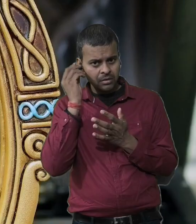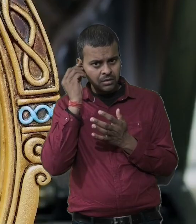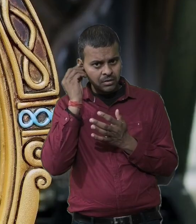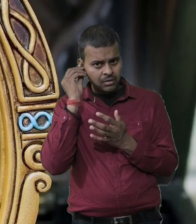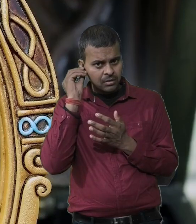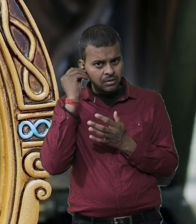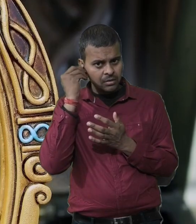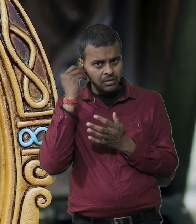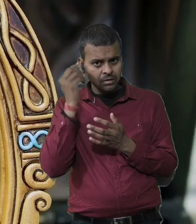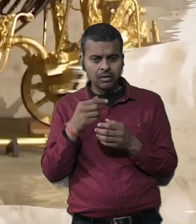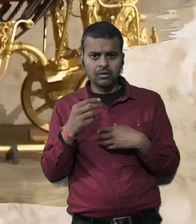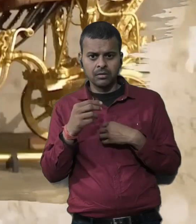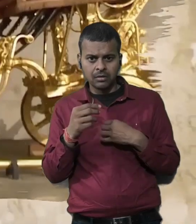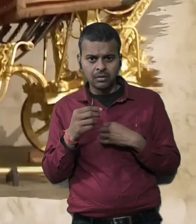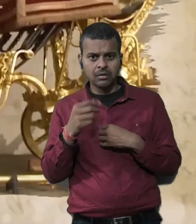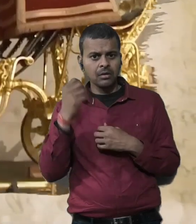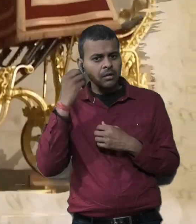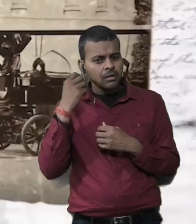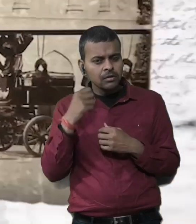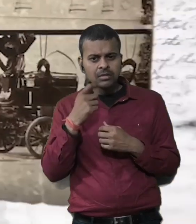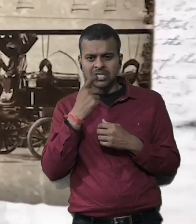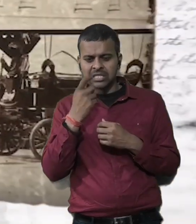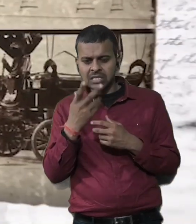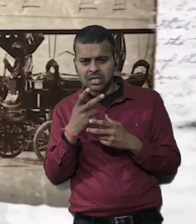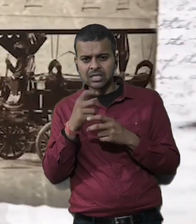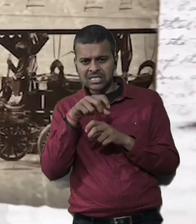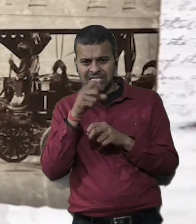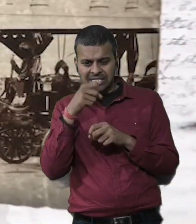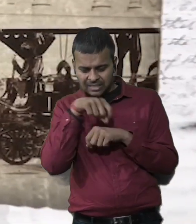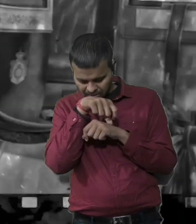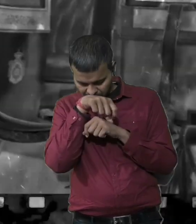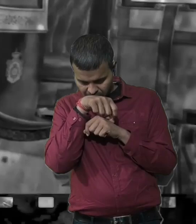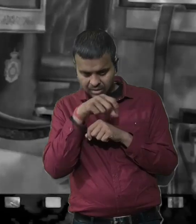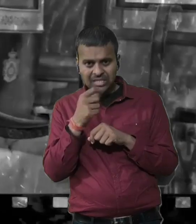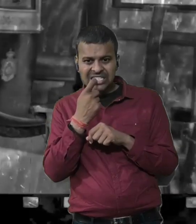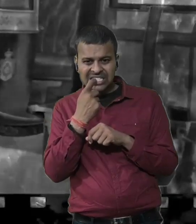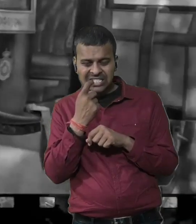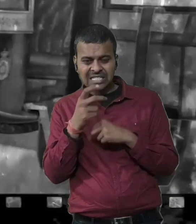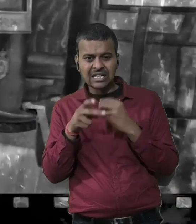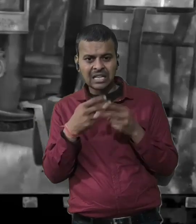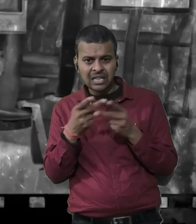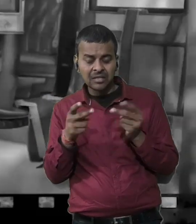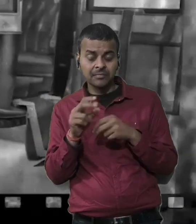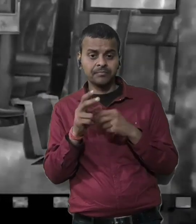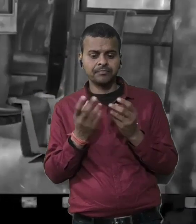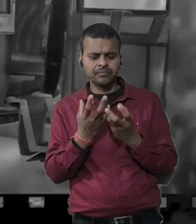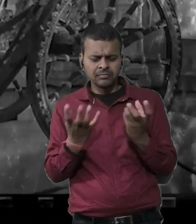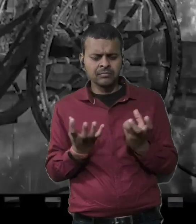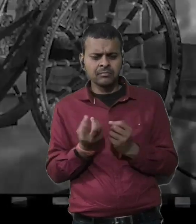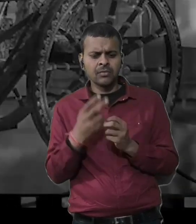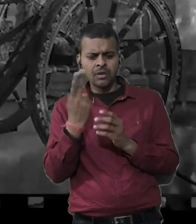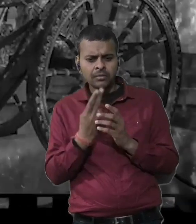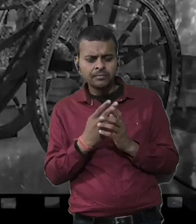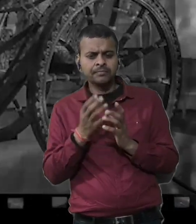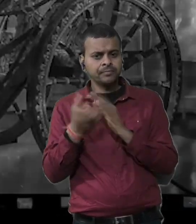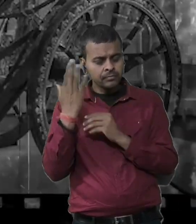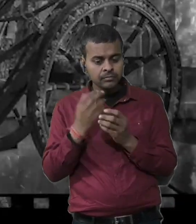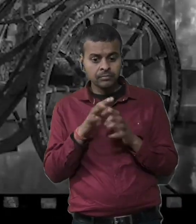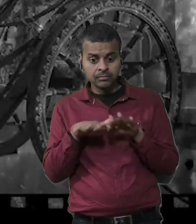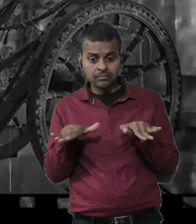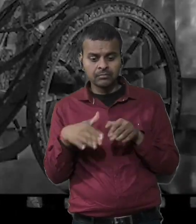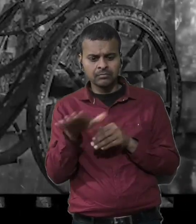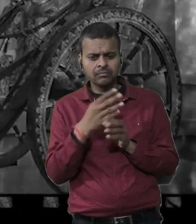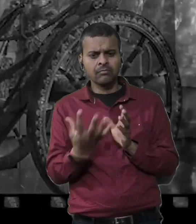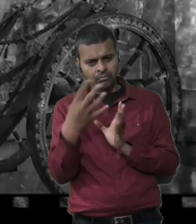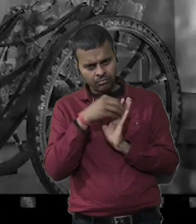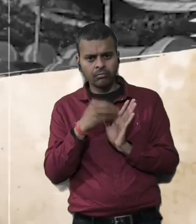and weapons, bronze, marble and alabaster statues, costumes and jewelry, palanquins and carriage hoda,